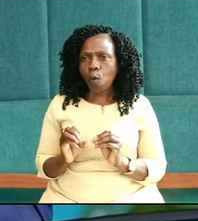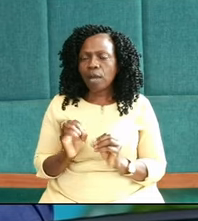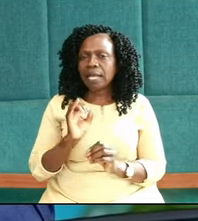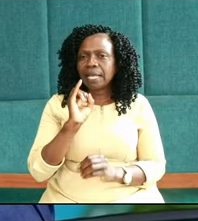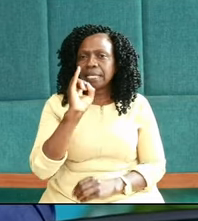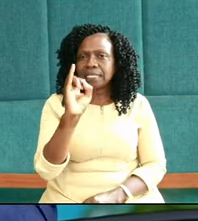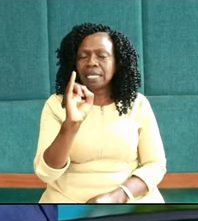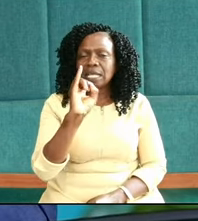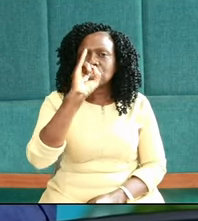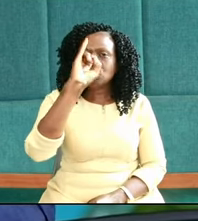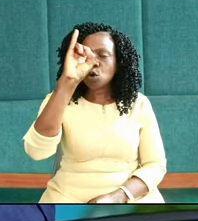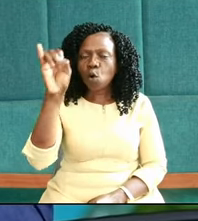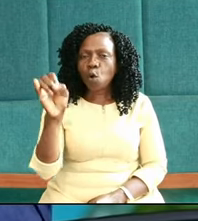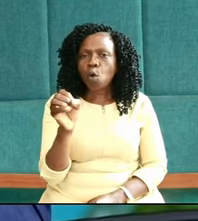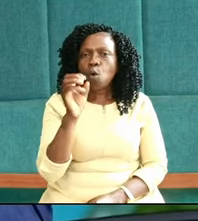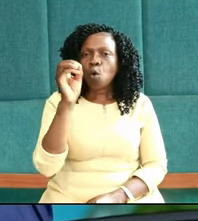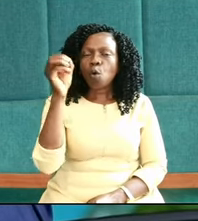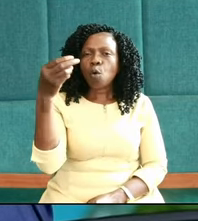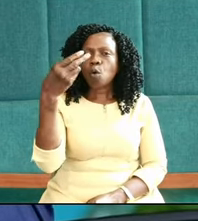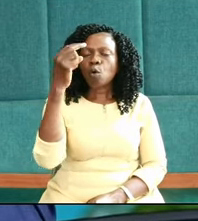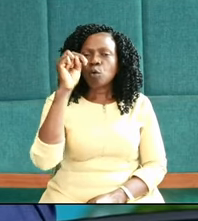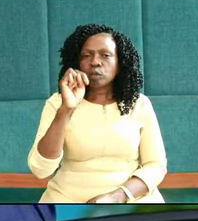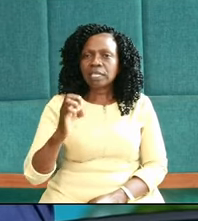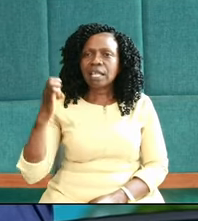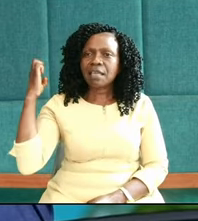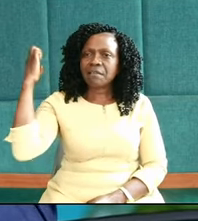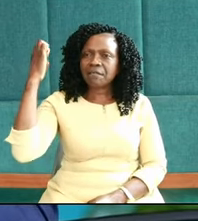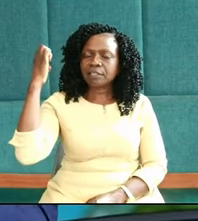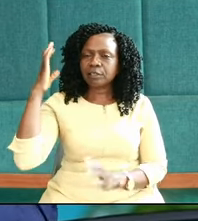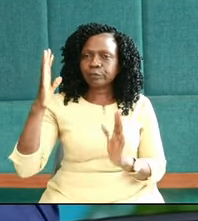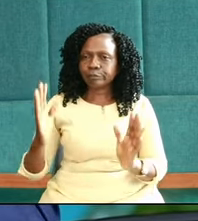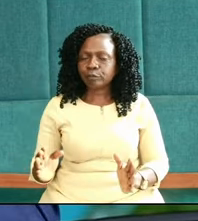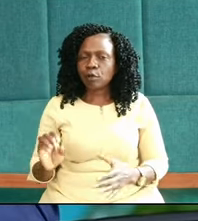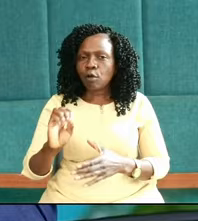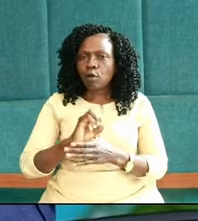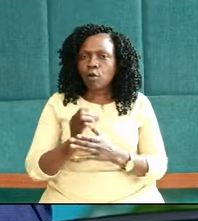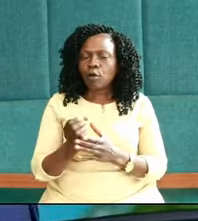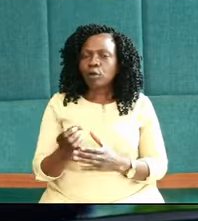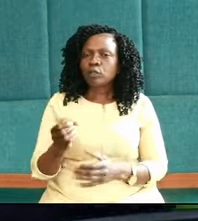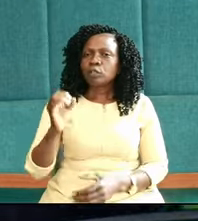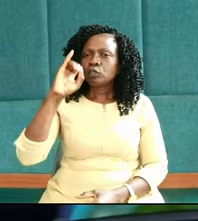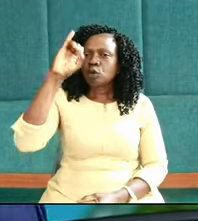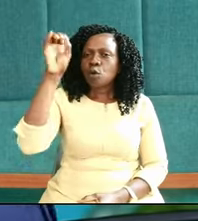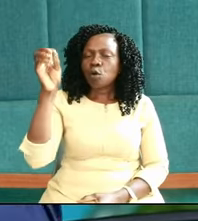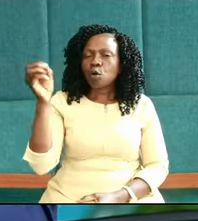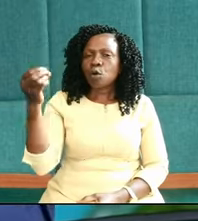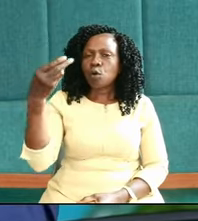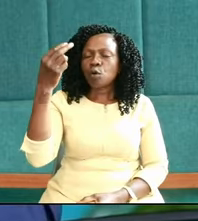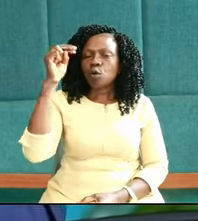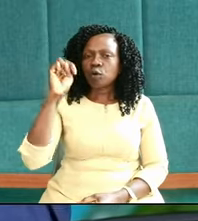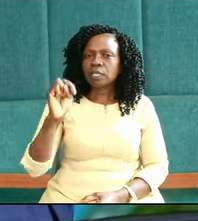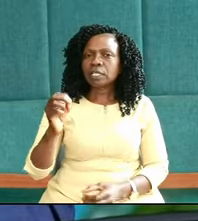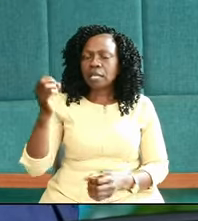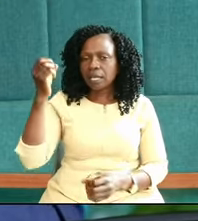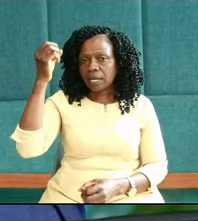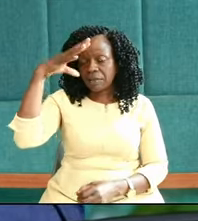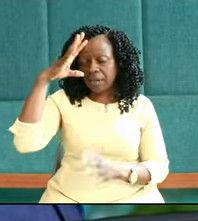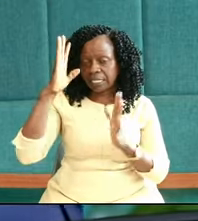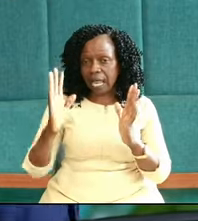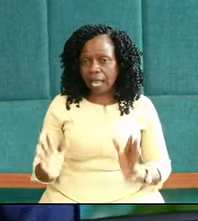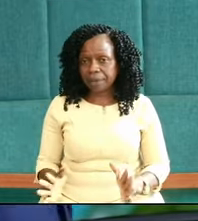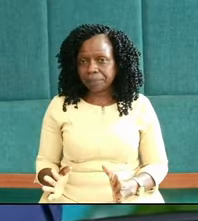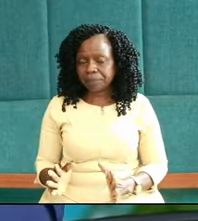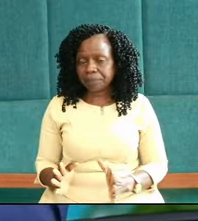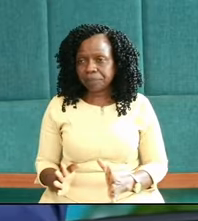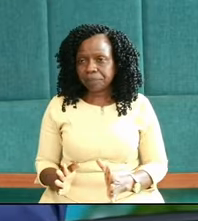is John the Evangelist or John the Revelator. Most of the time when he's writing in the book of John,